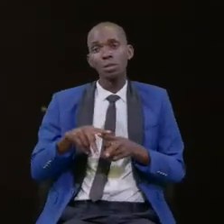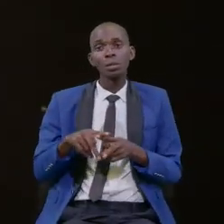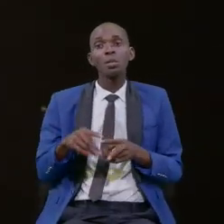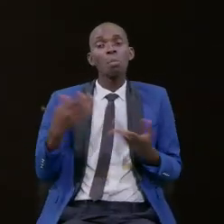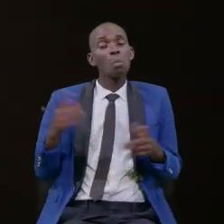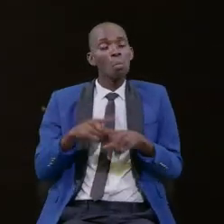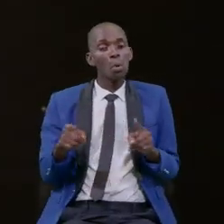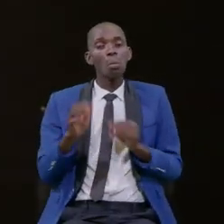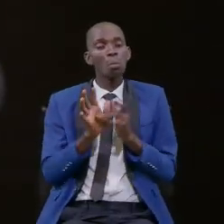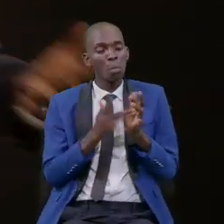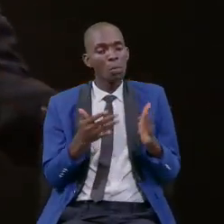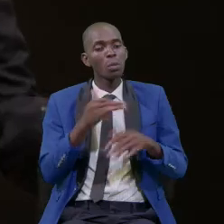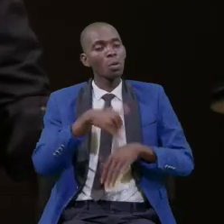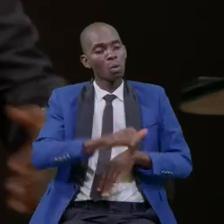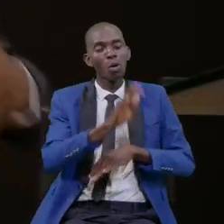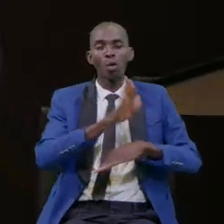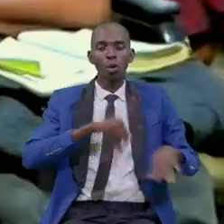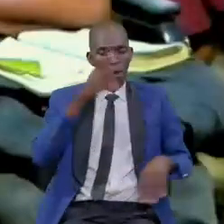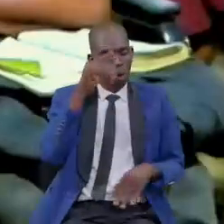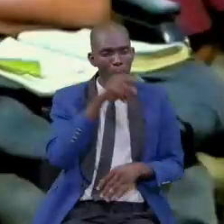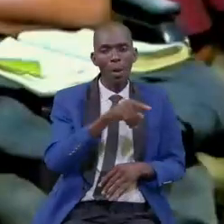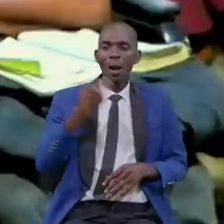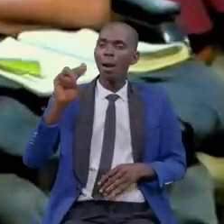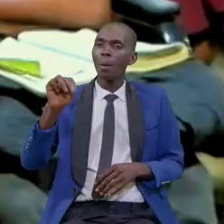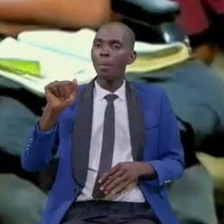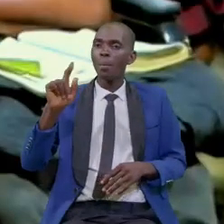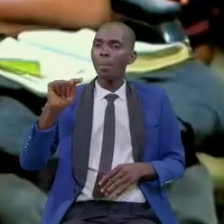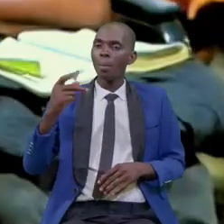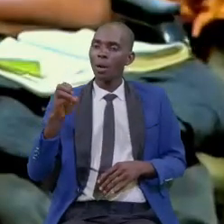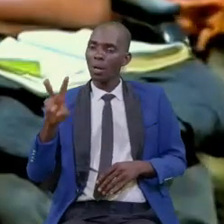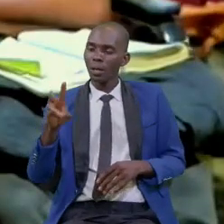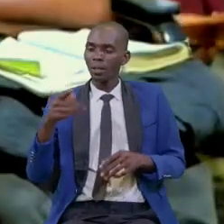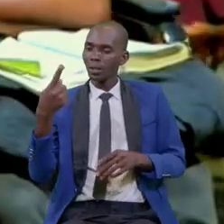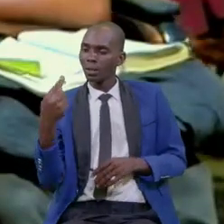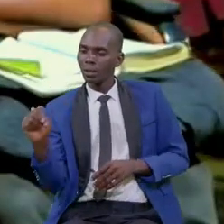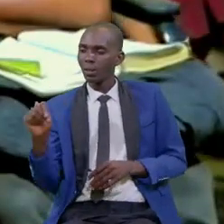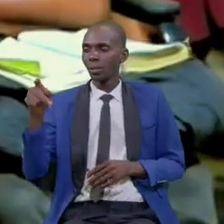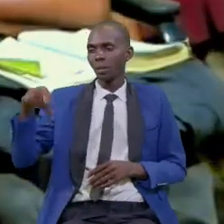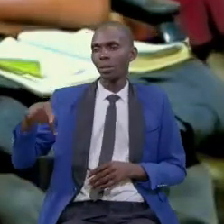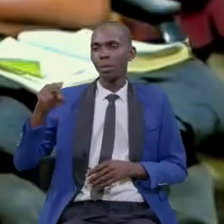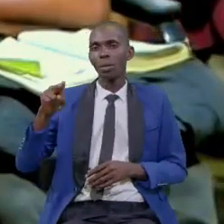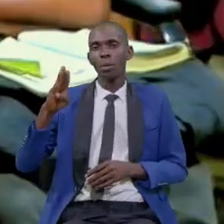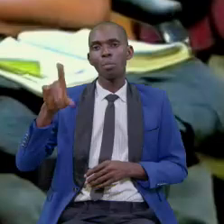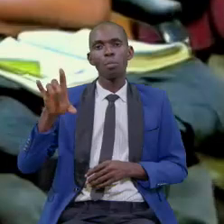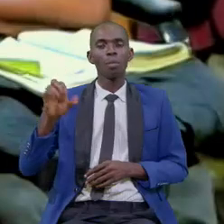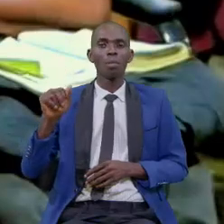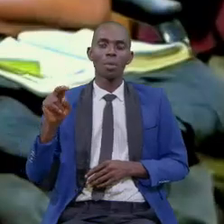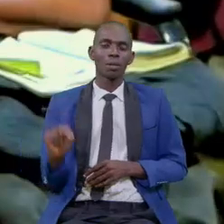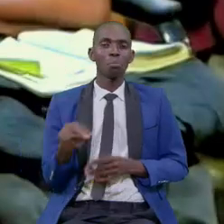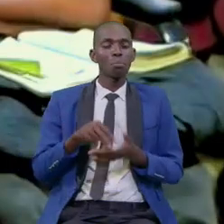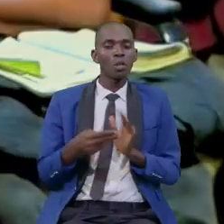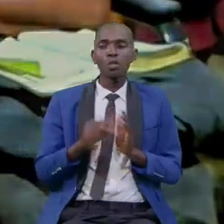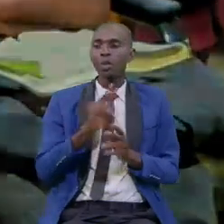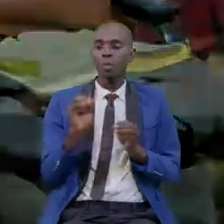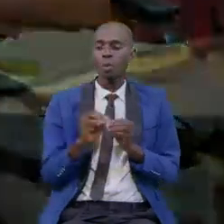known by, that's why they still called him Matthew the publican. No more tax